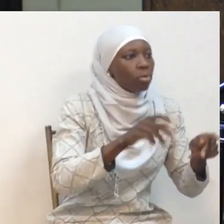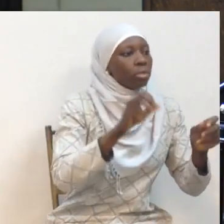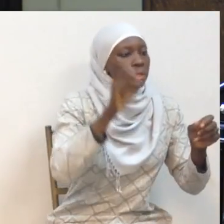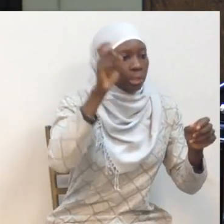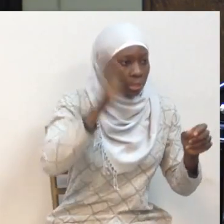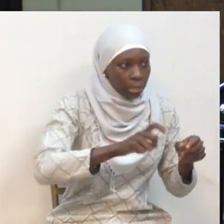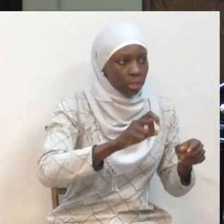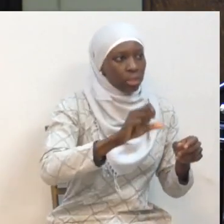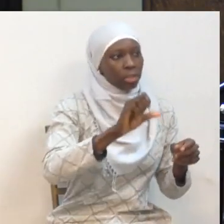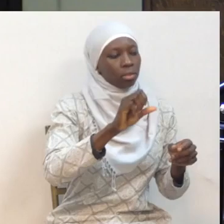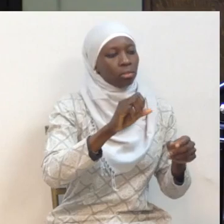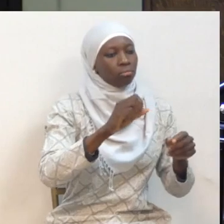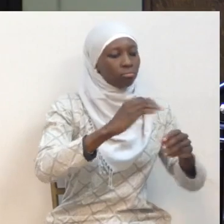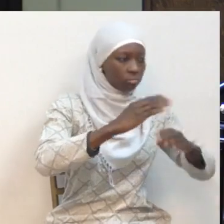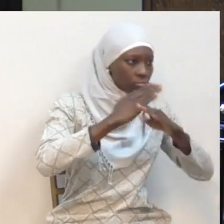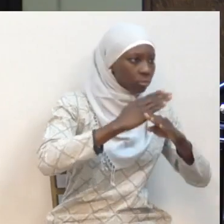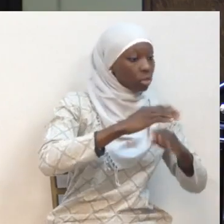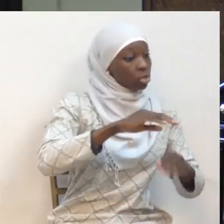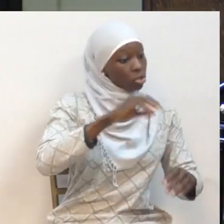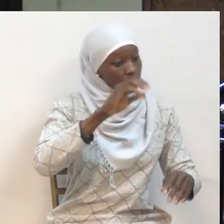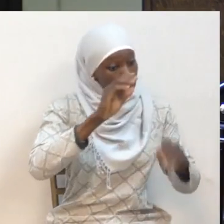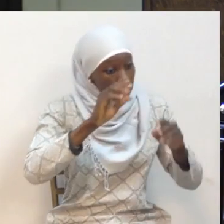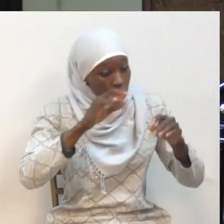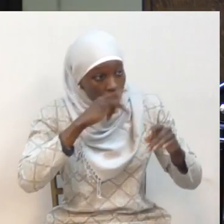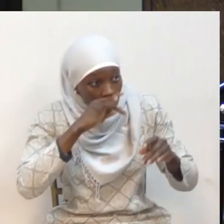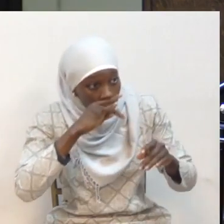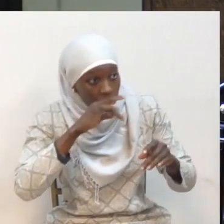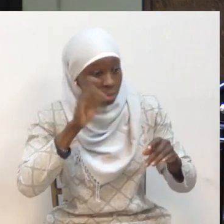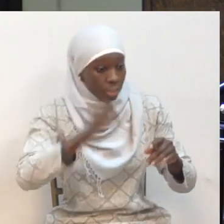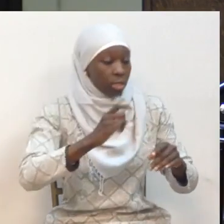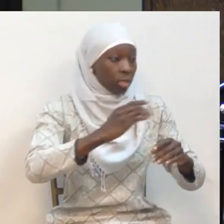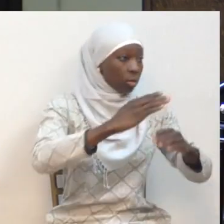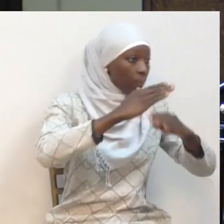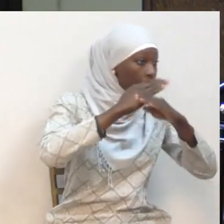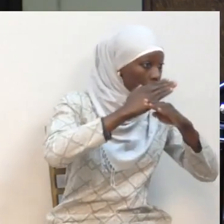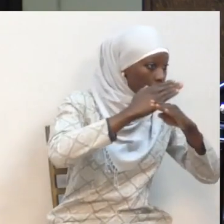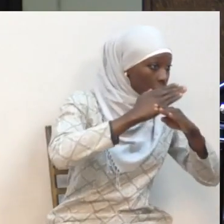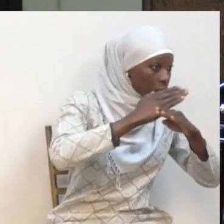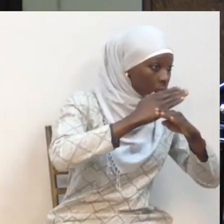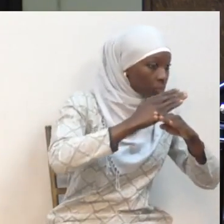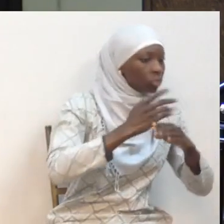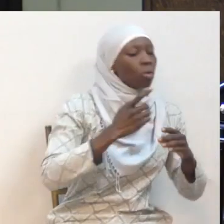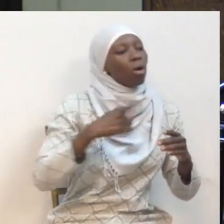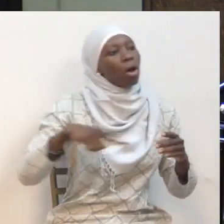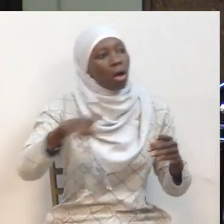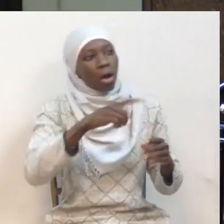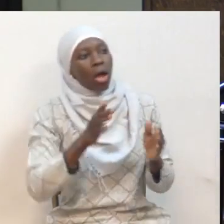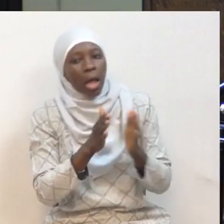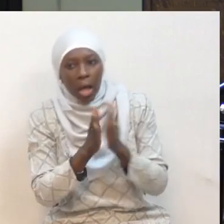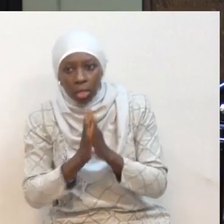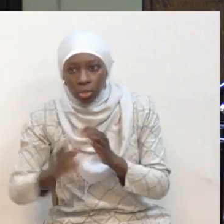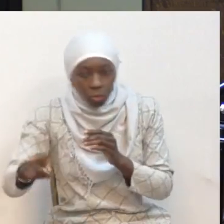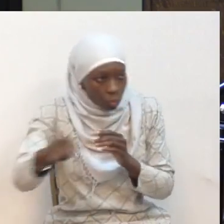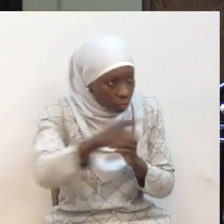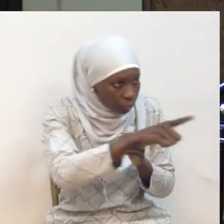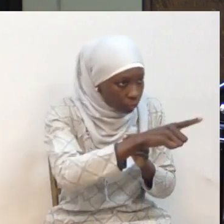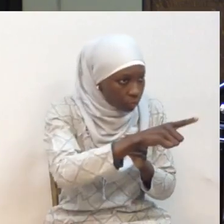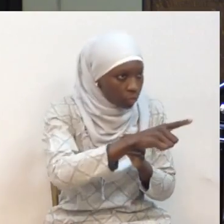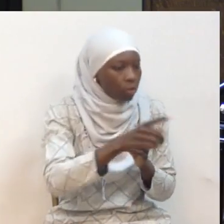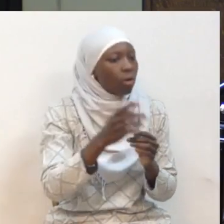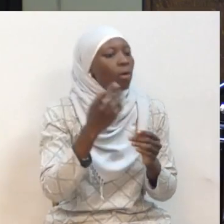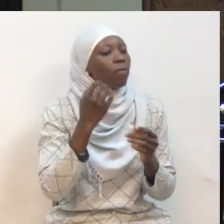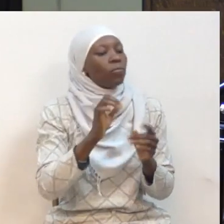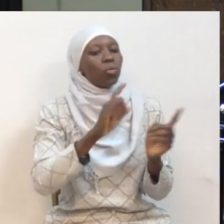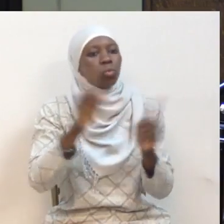So I urge you to ask the office for details. The fundraising dinner will be done